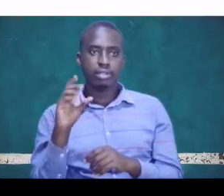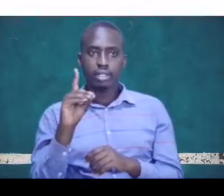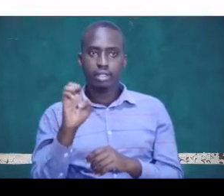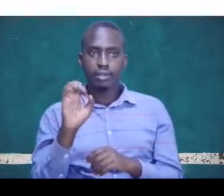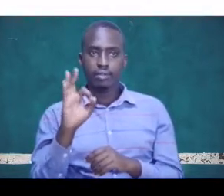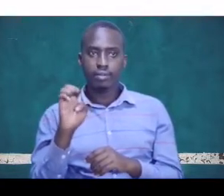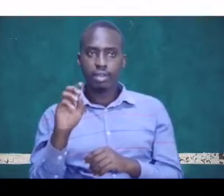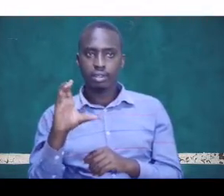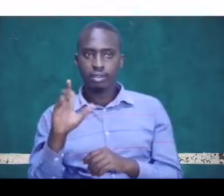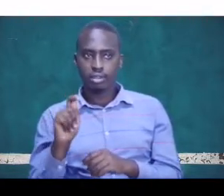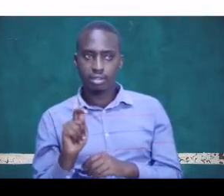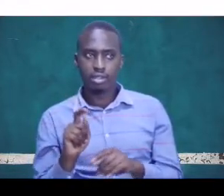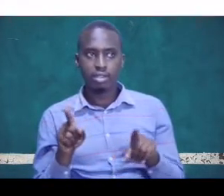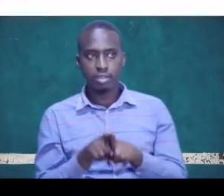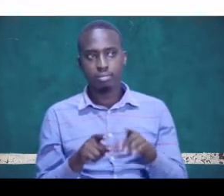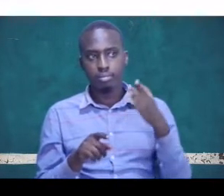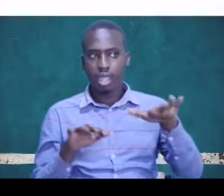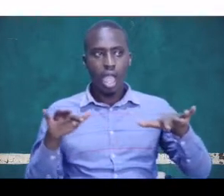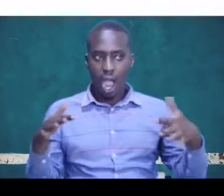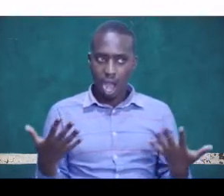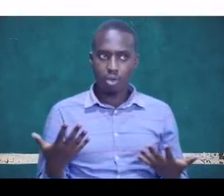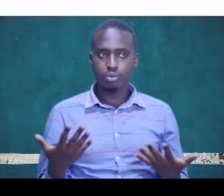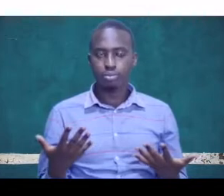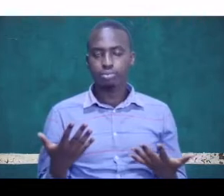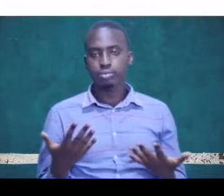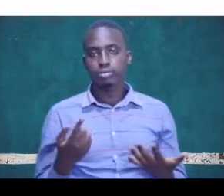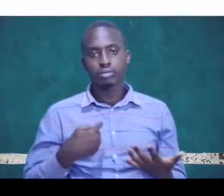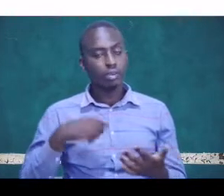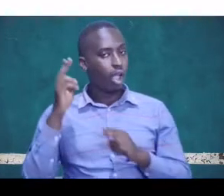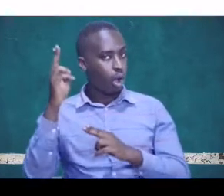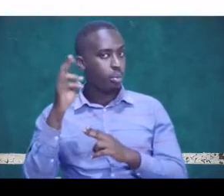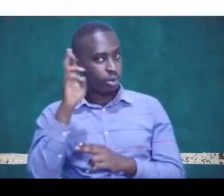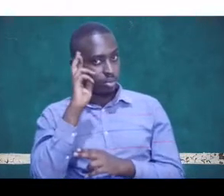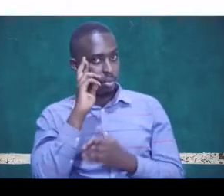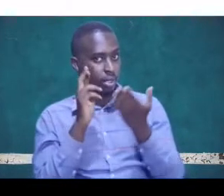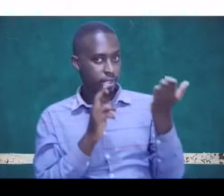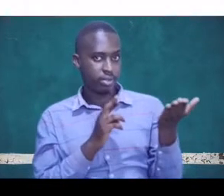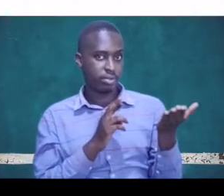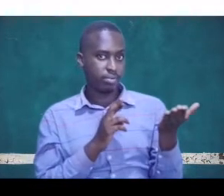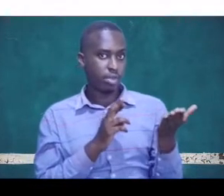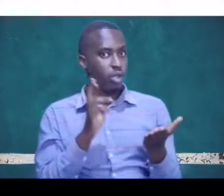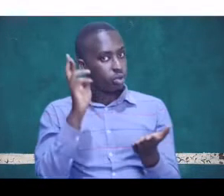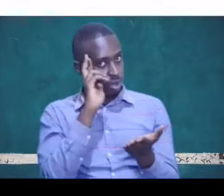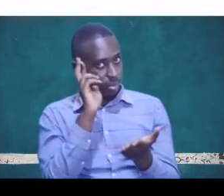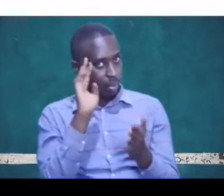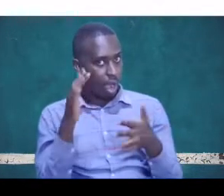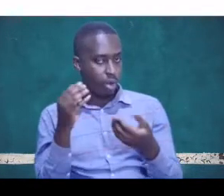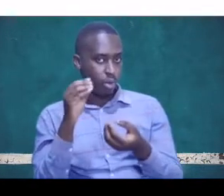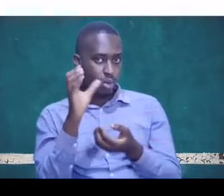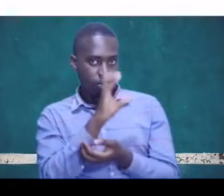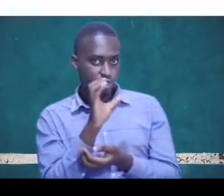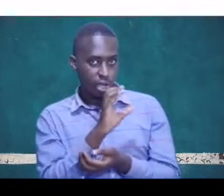due to this mass? How? So I hope you all remember this. You remember how we calculate